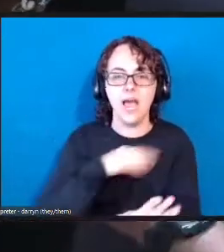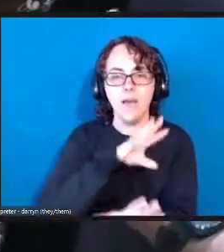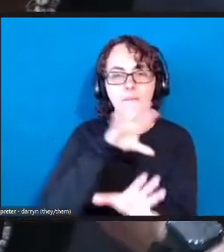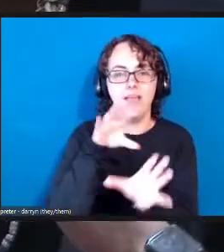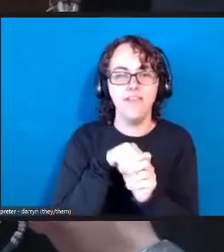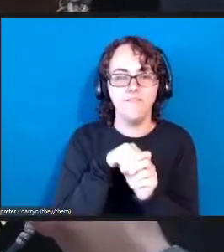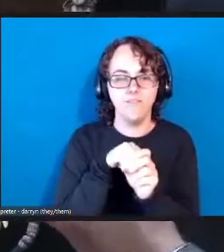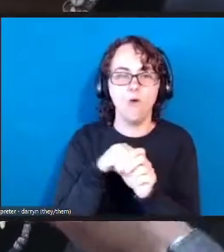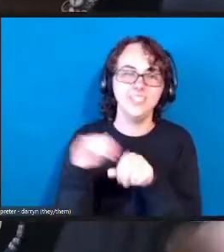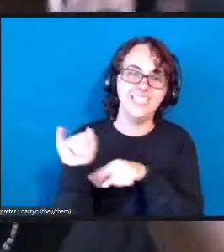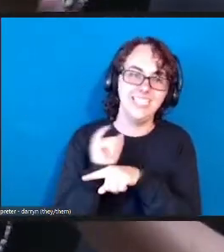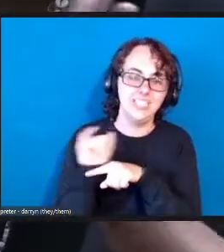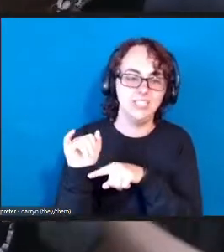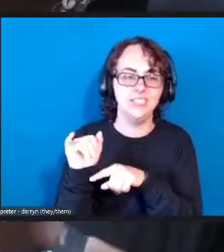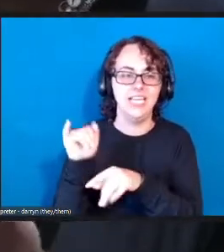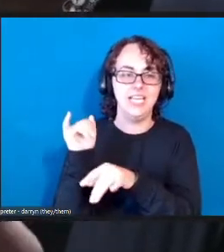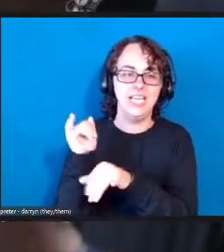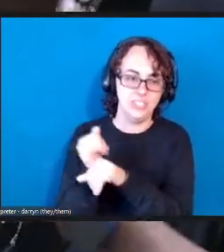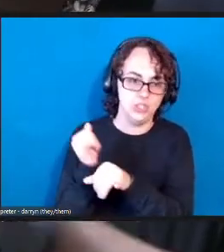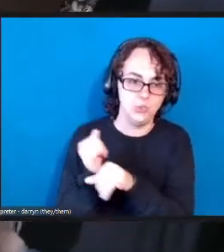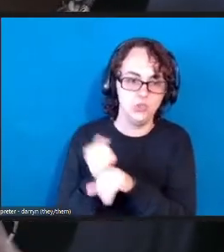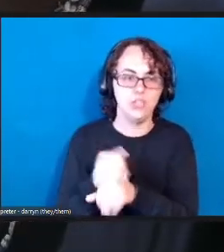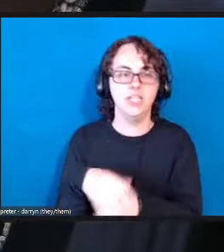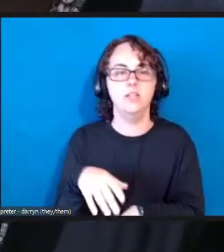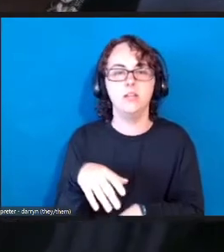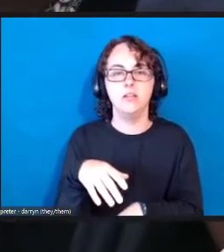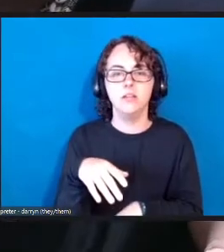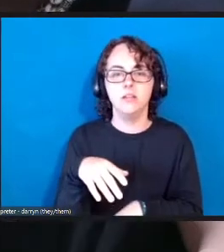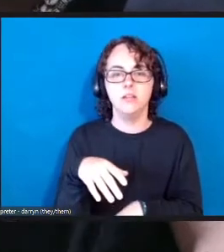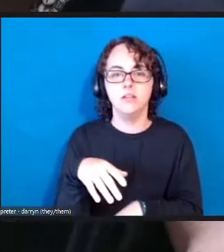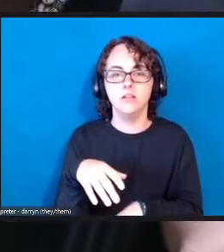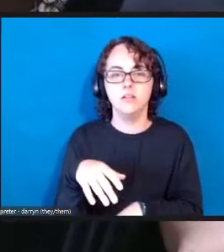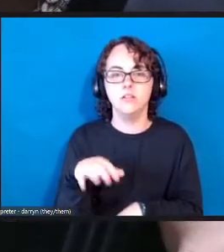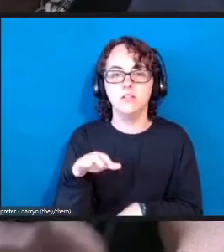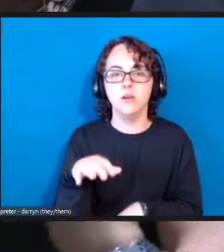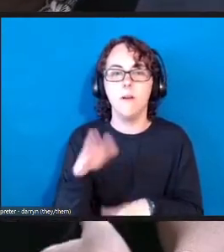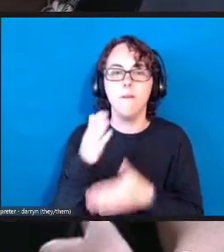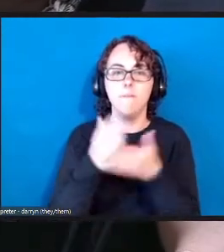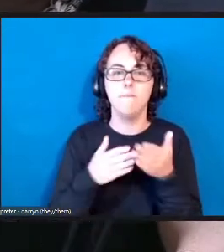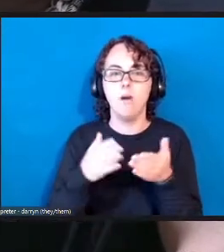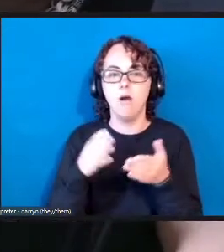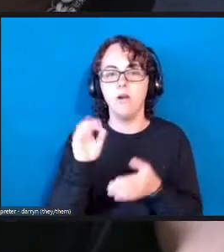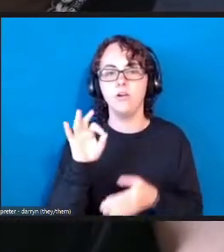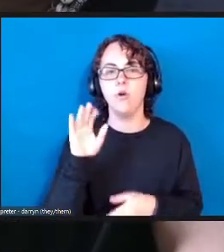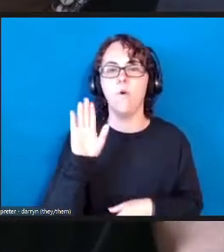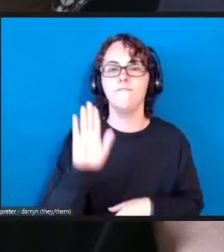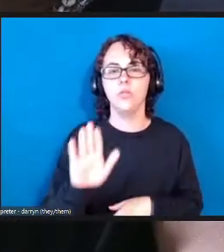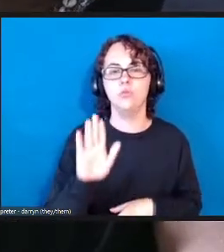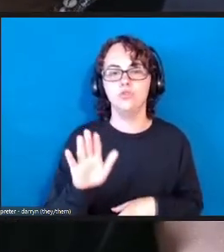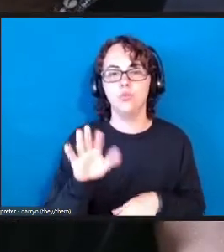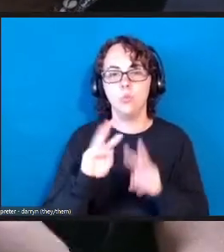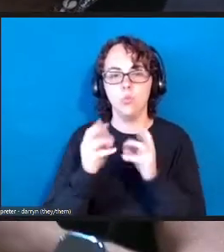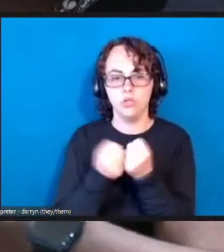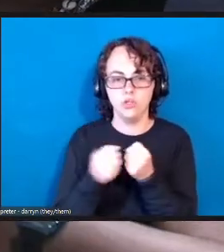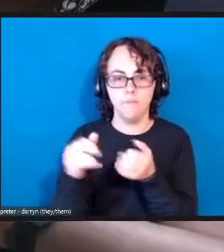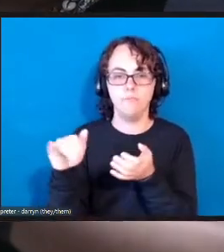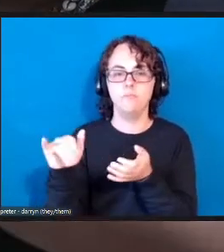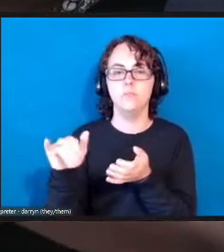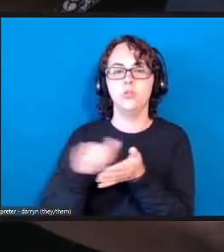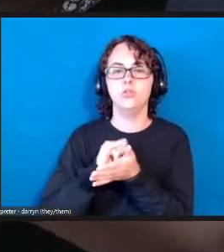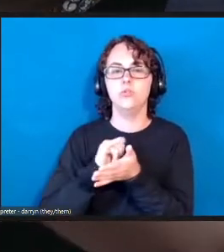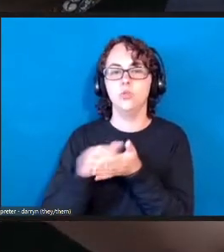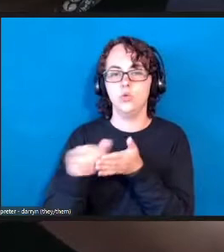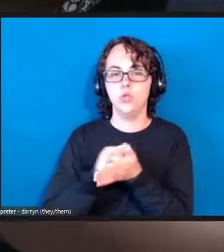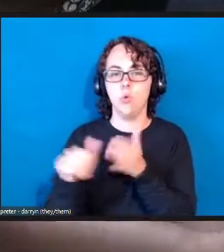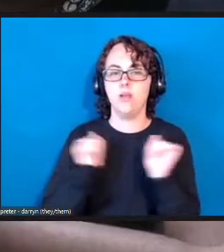which is important to say, because I work freelance and I'm out and about, but also as part of New York Theater Workshop. And